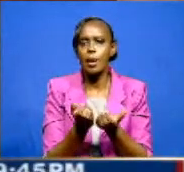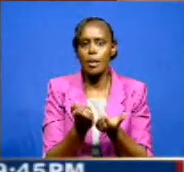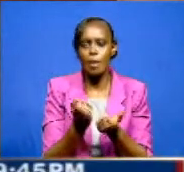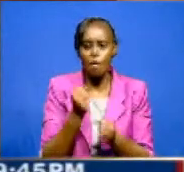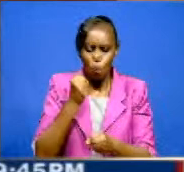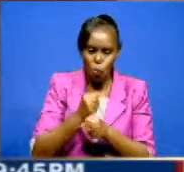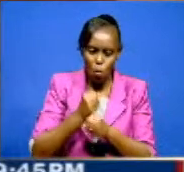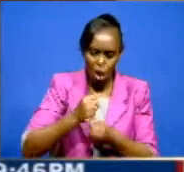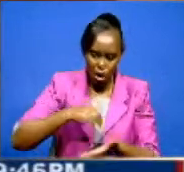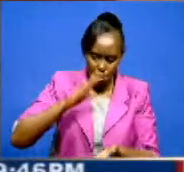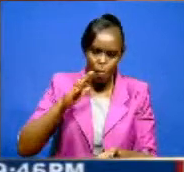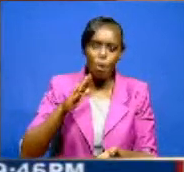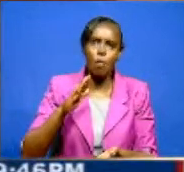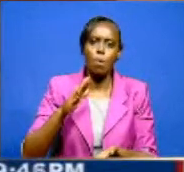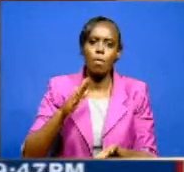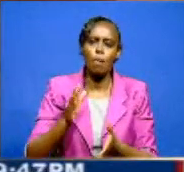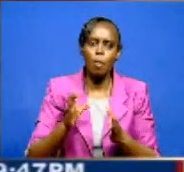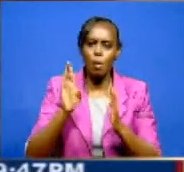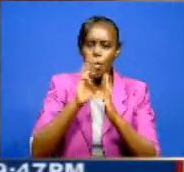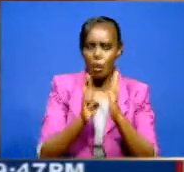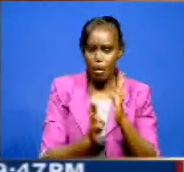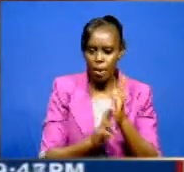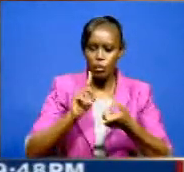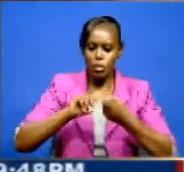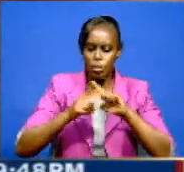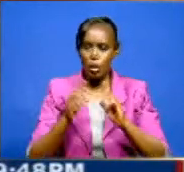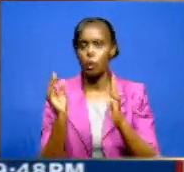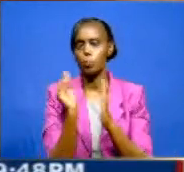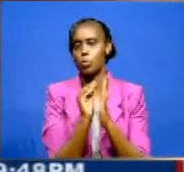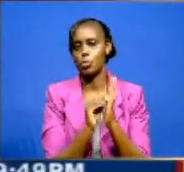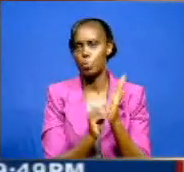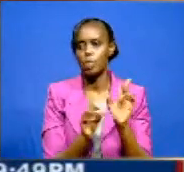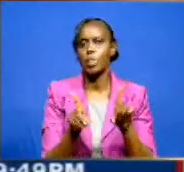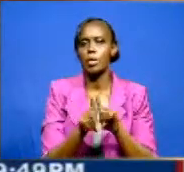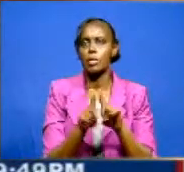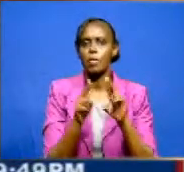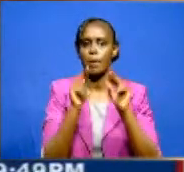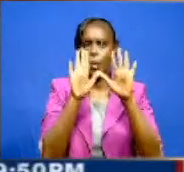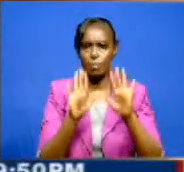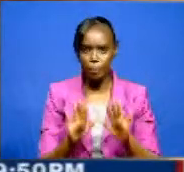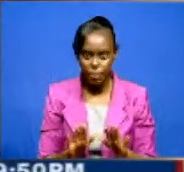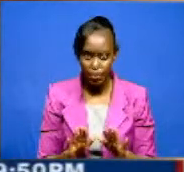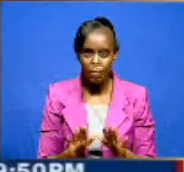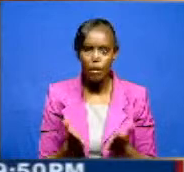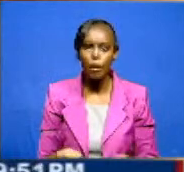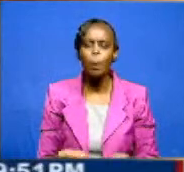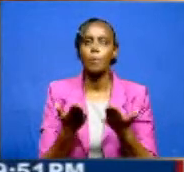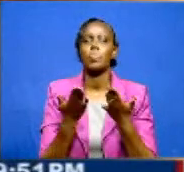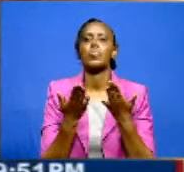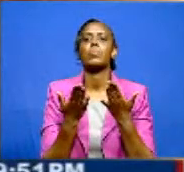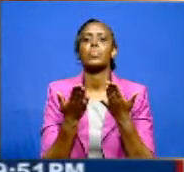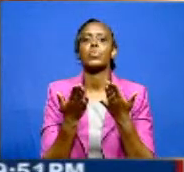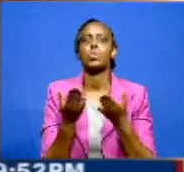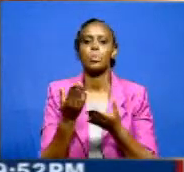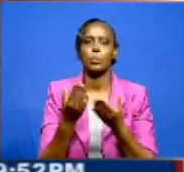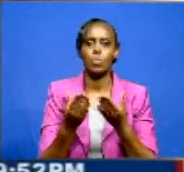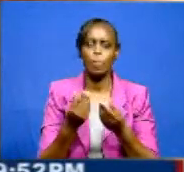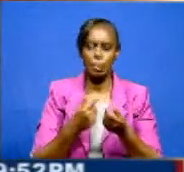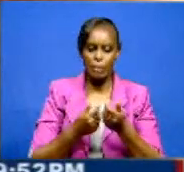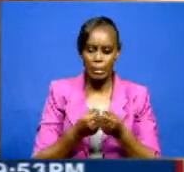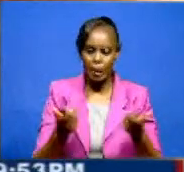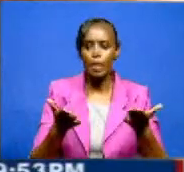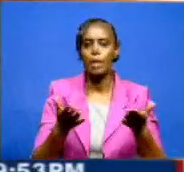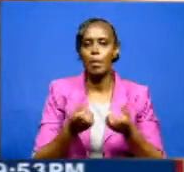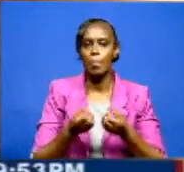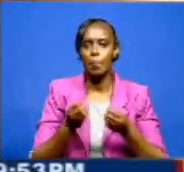effort. Enforcing regulations and standards which have been put in will be also very, very key. Promotion, circulation and access to timely